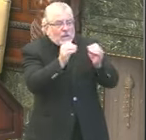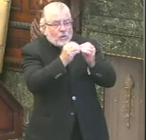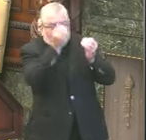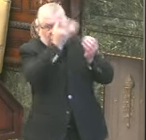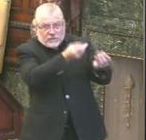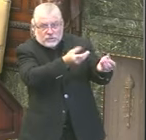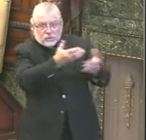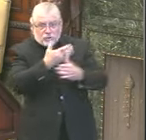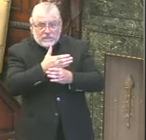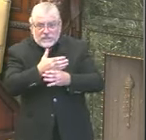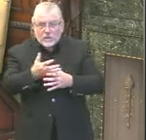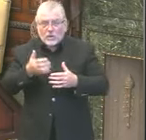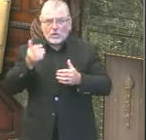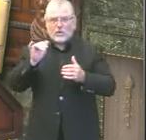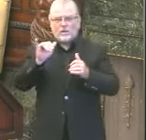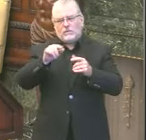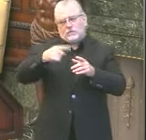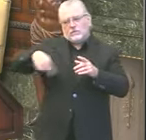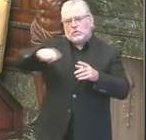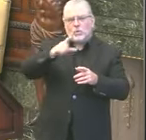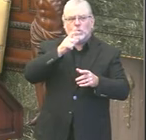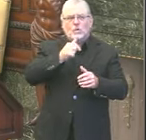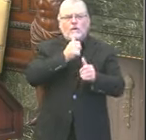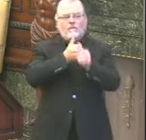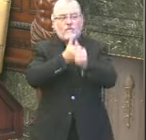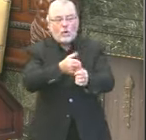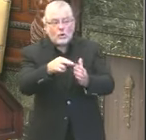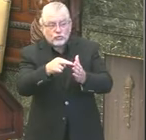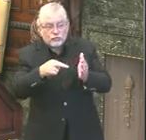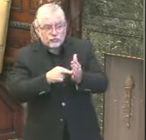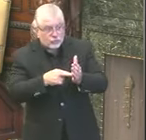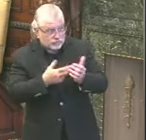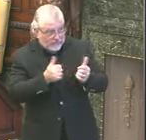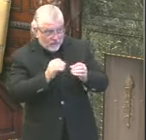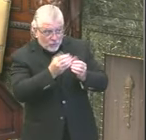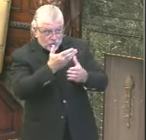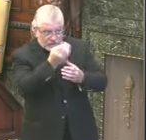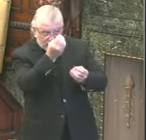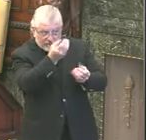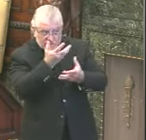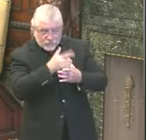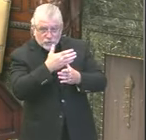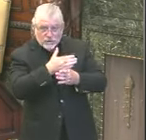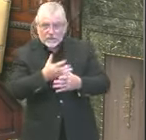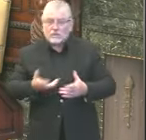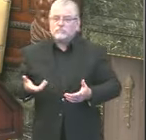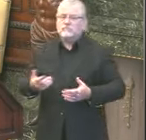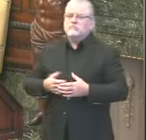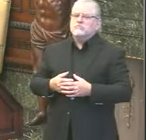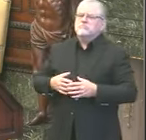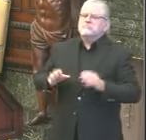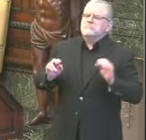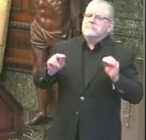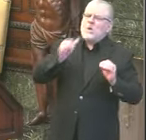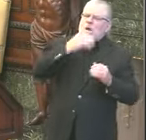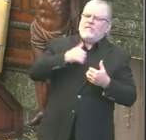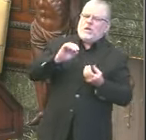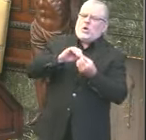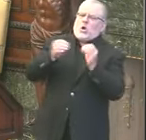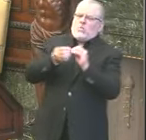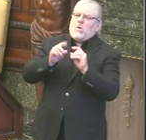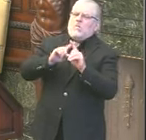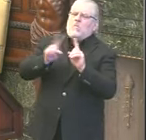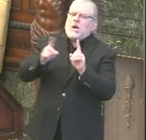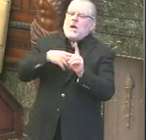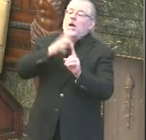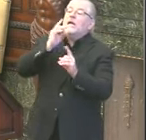not following COVID-19 restrictions? No. So I can get you some data and follow up on the number